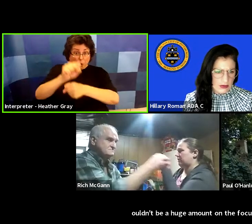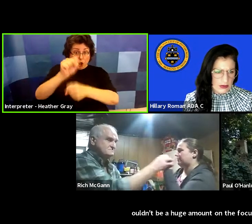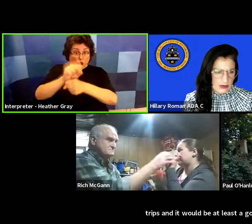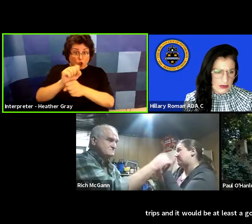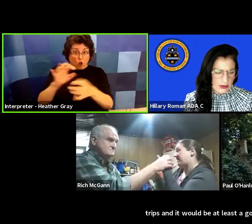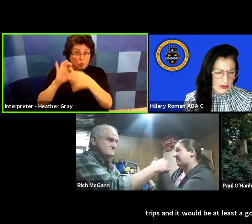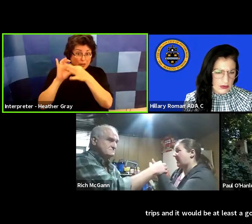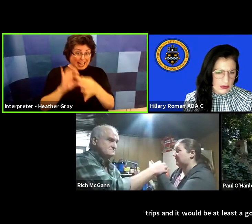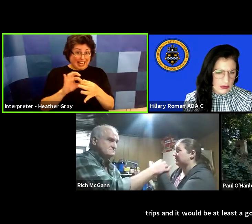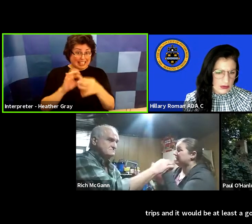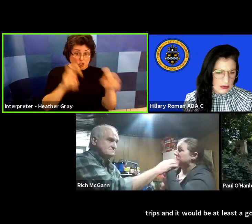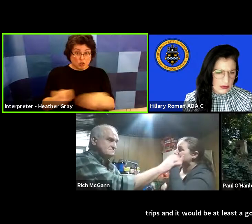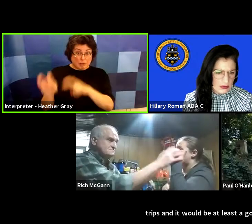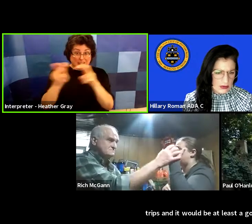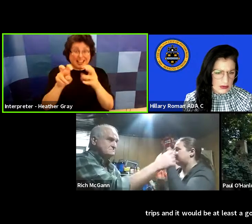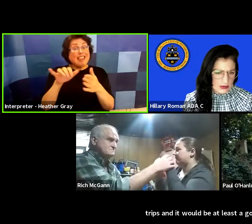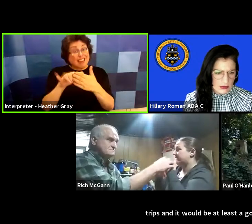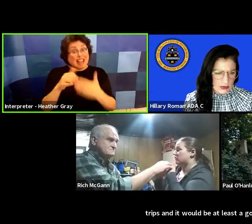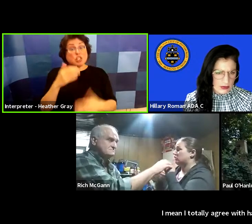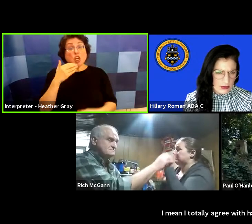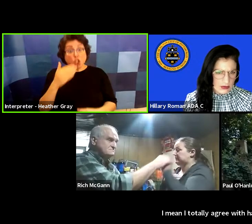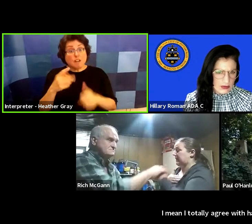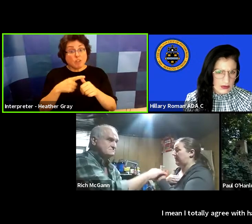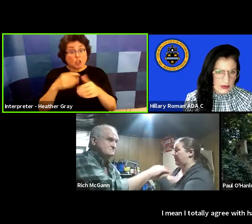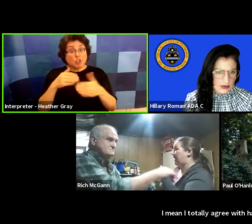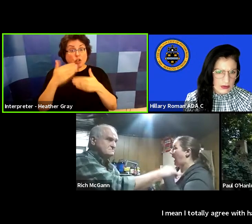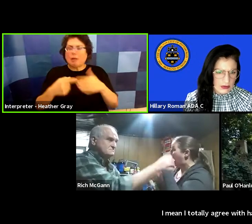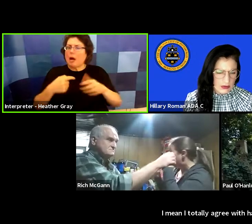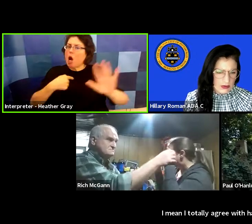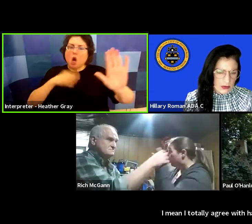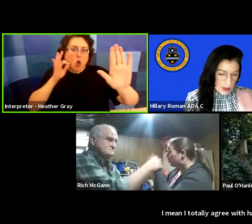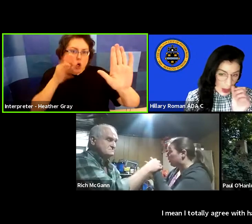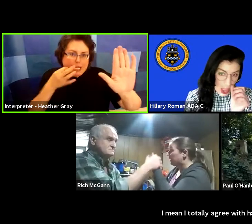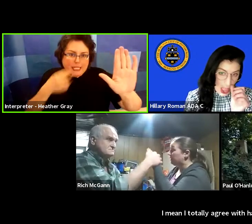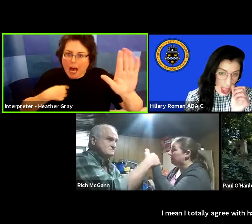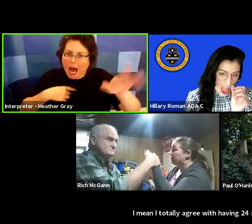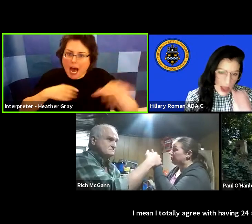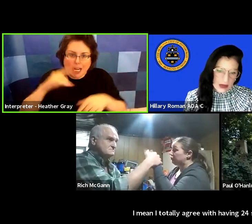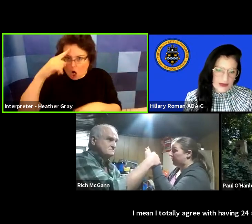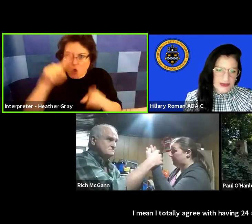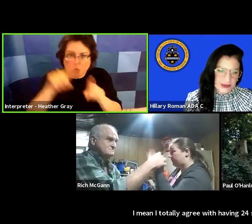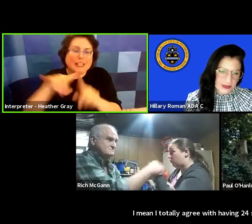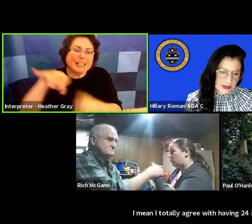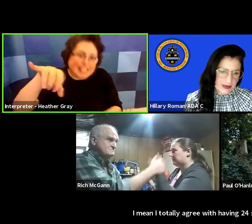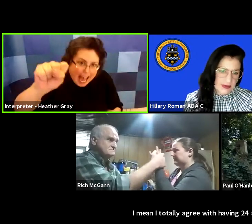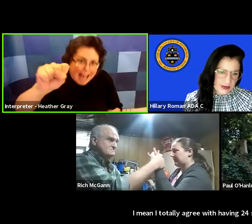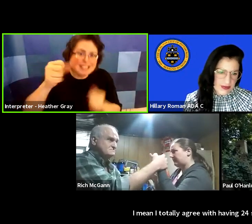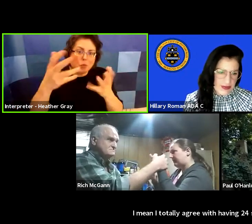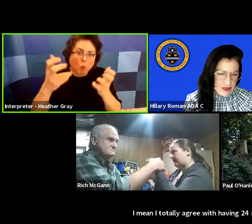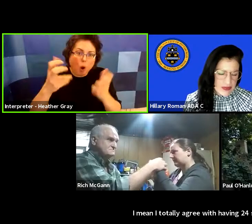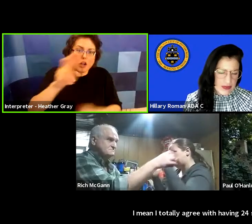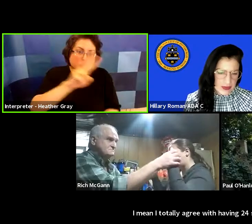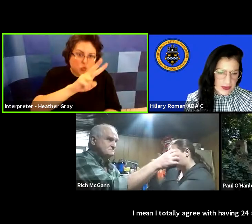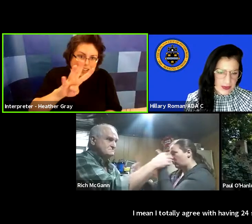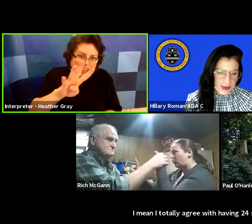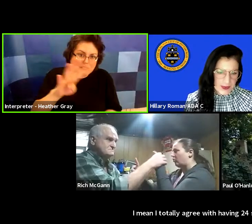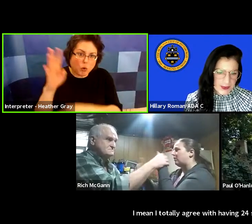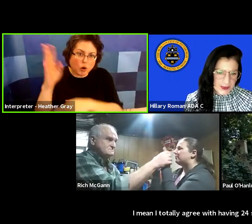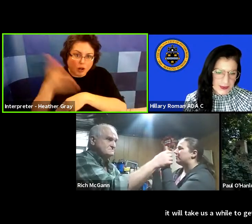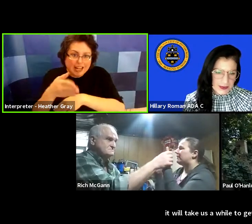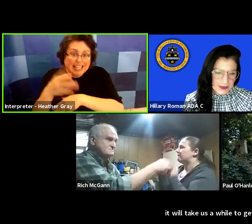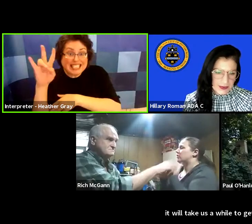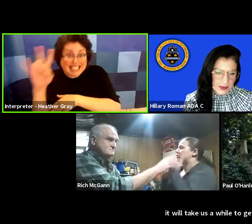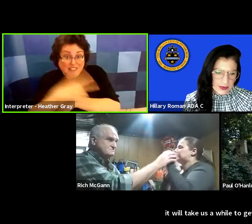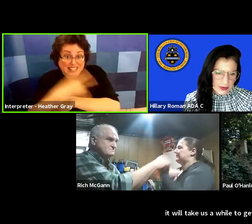mean, I totally agree with having 24/7 service, but it'll take us a while to get there.